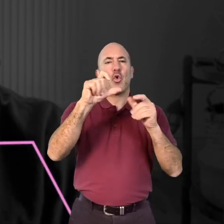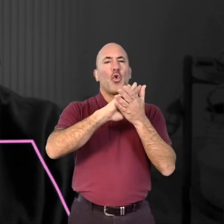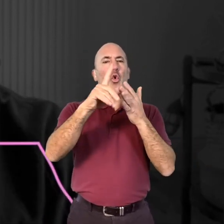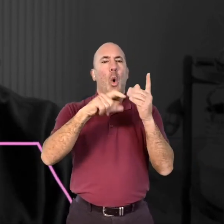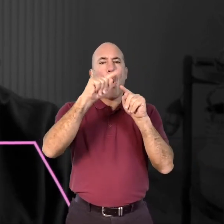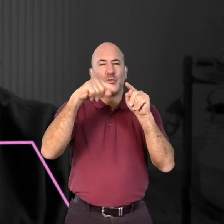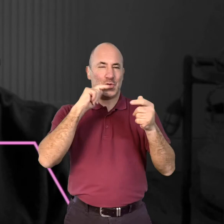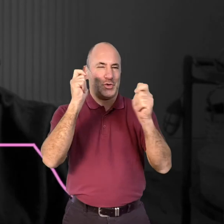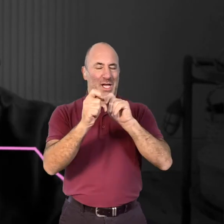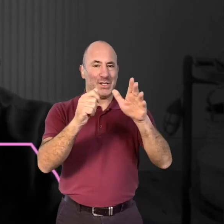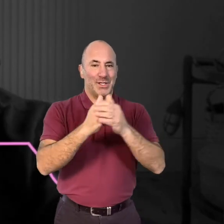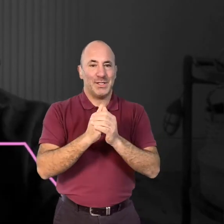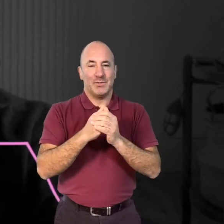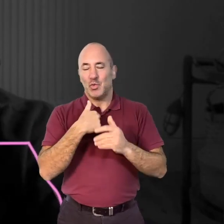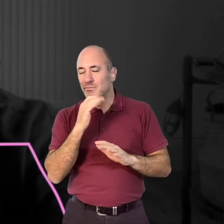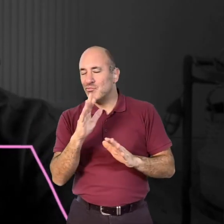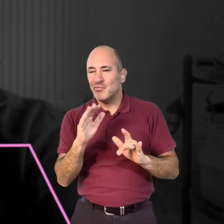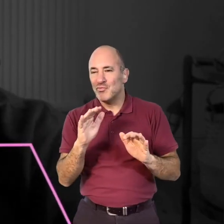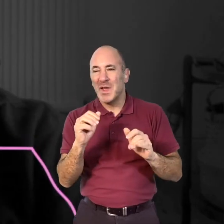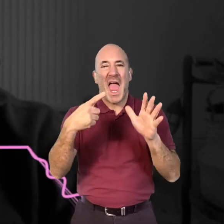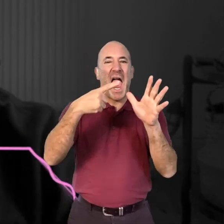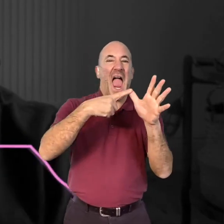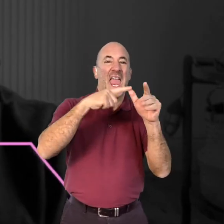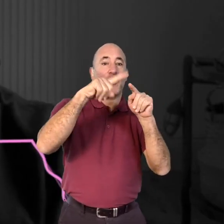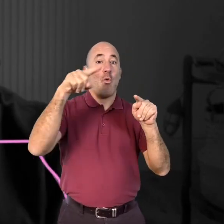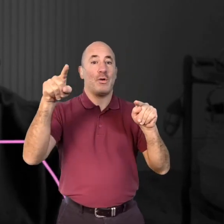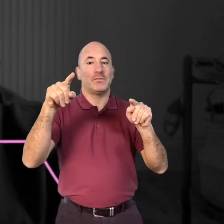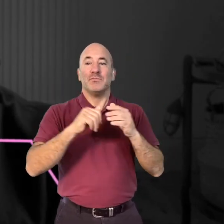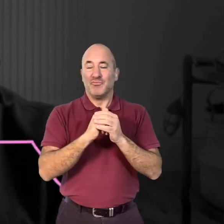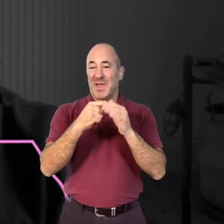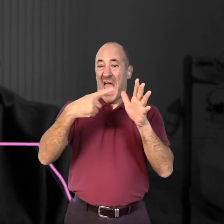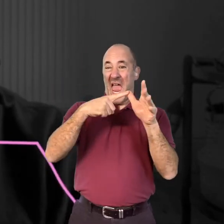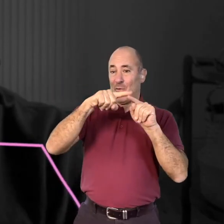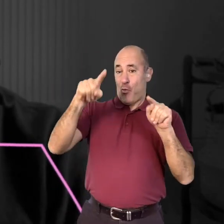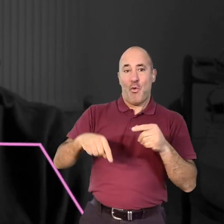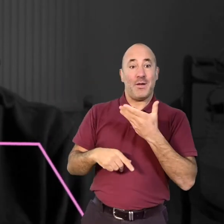so to this body synth to play along. So I'm going to say A chord,